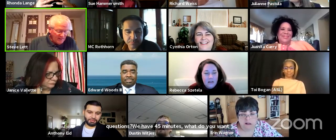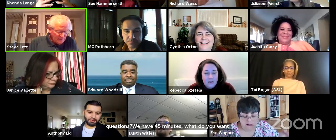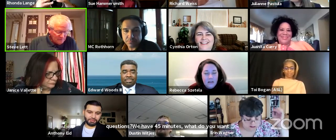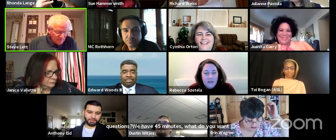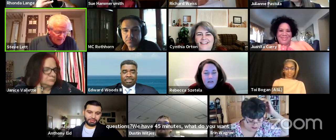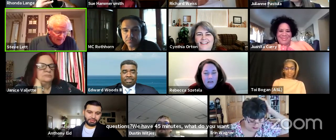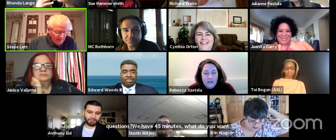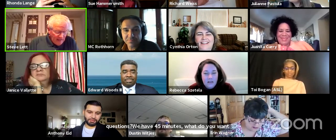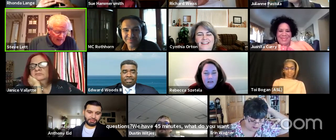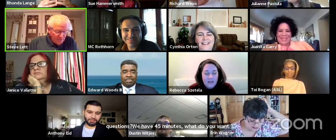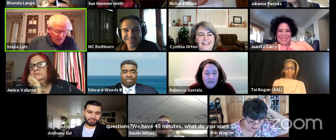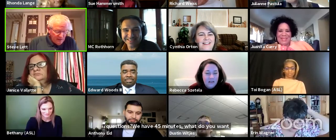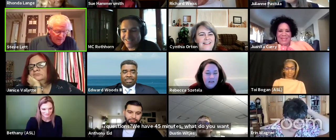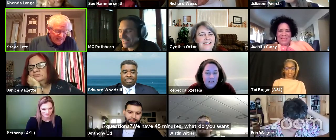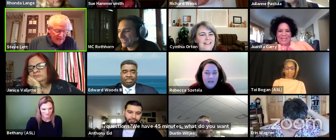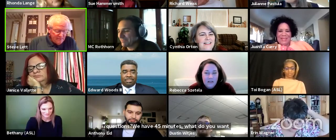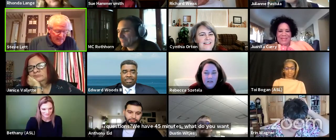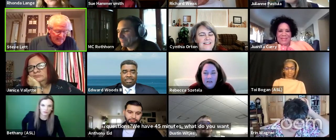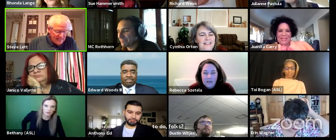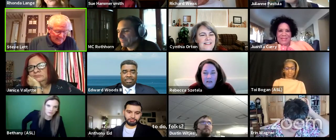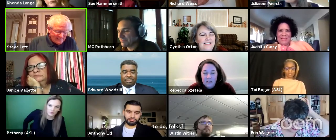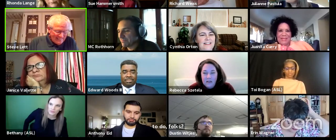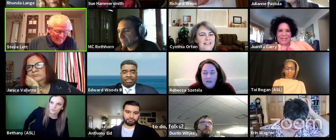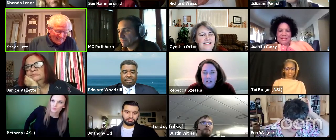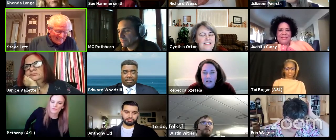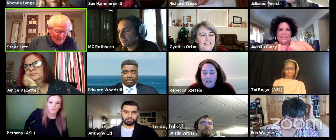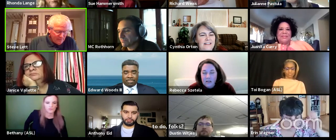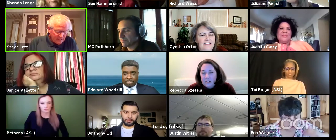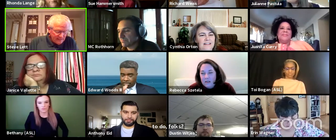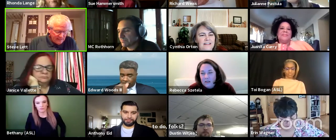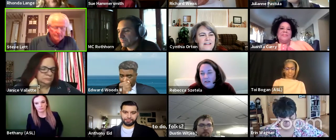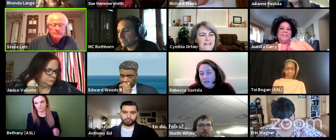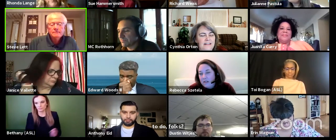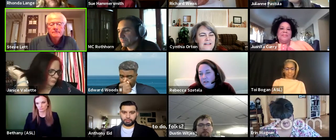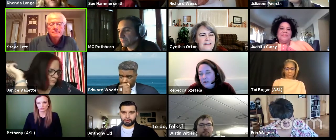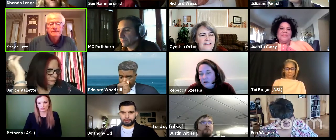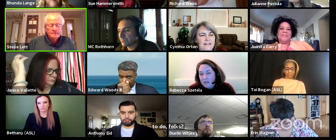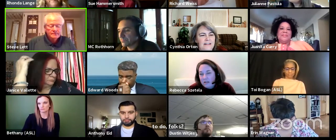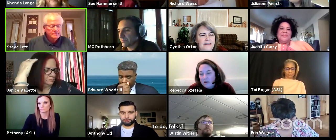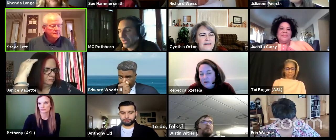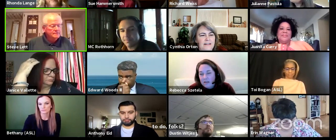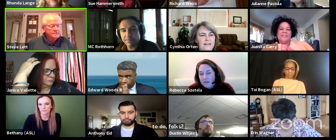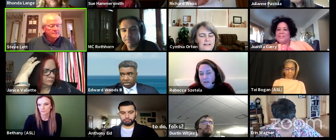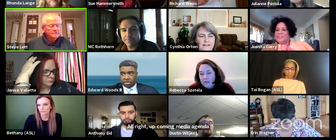All right. Upcoming media agenda topics.